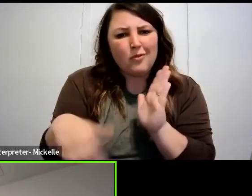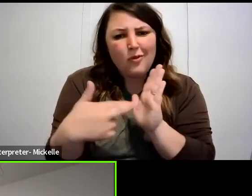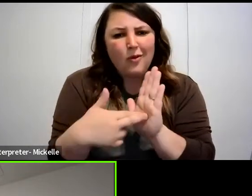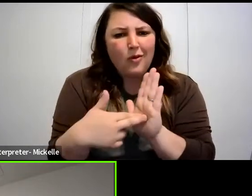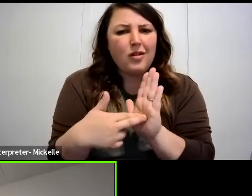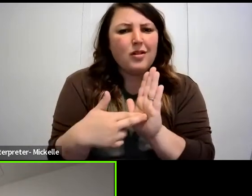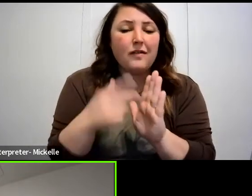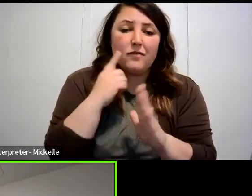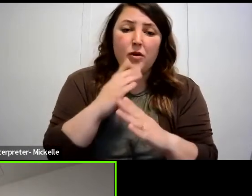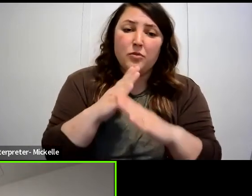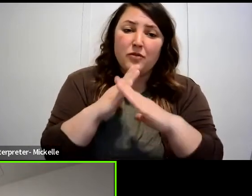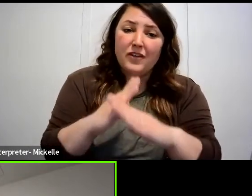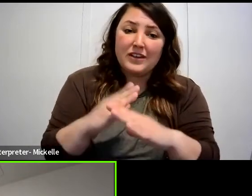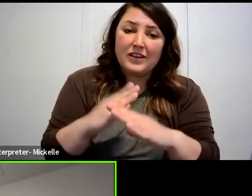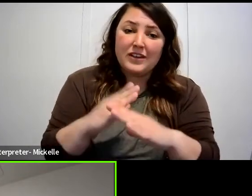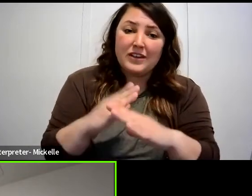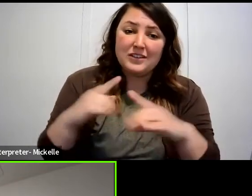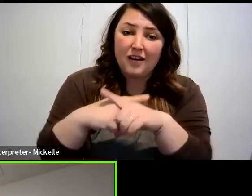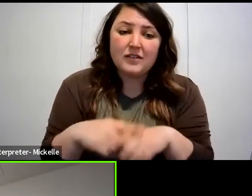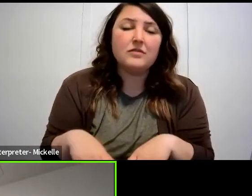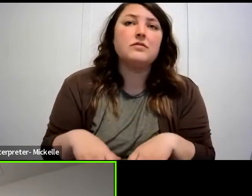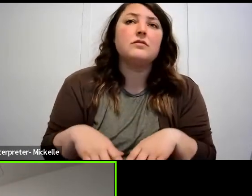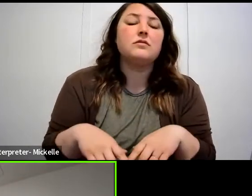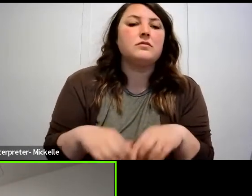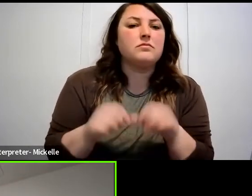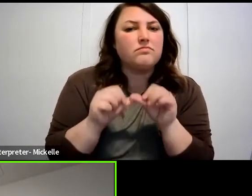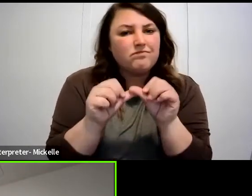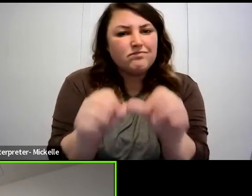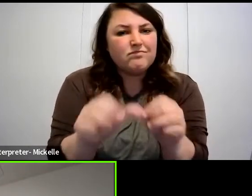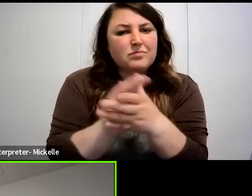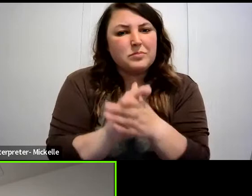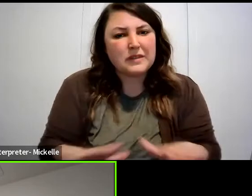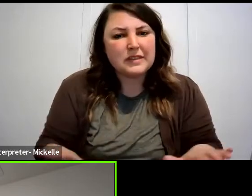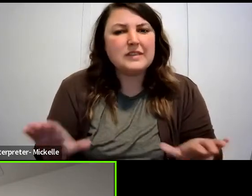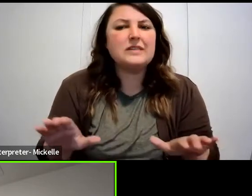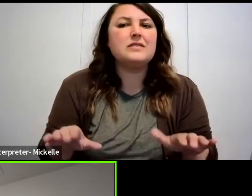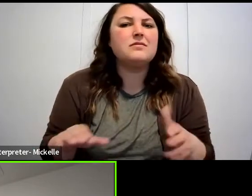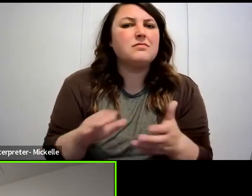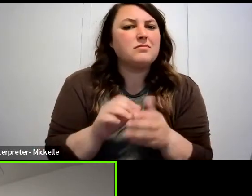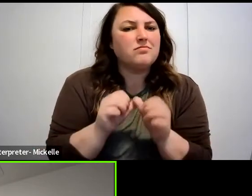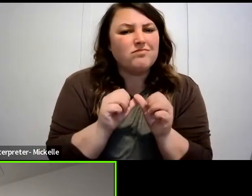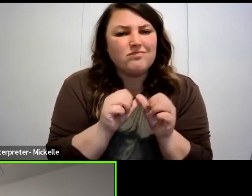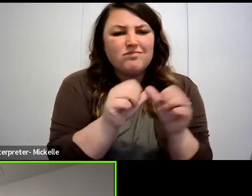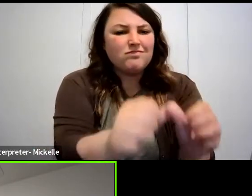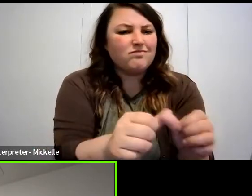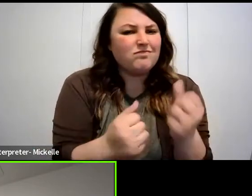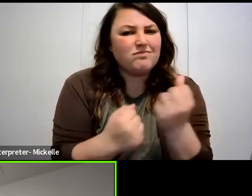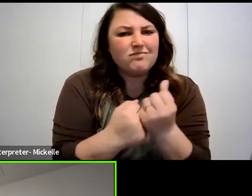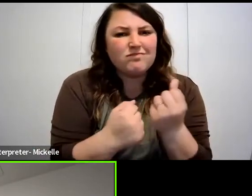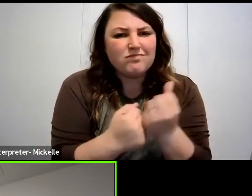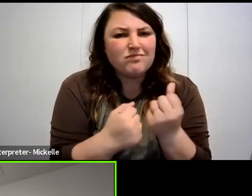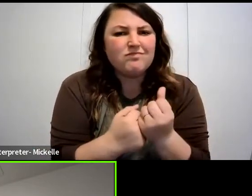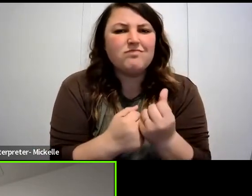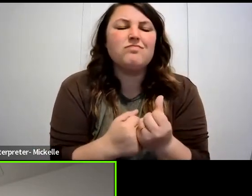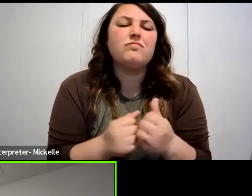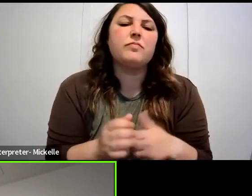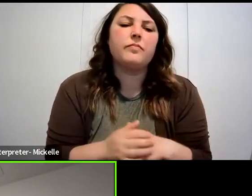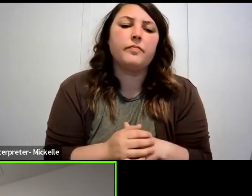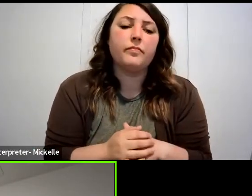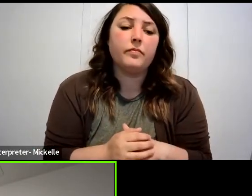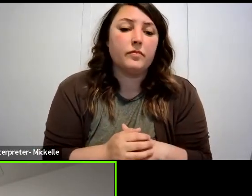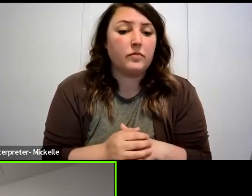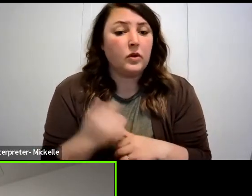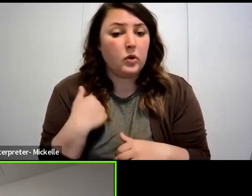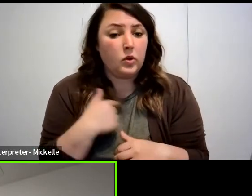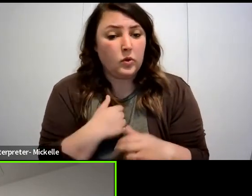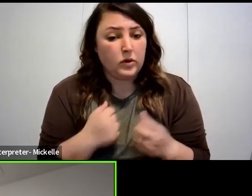conflict, building resilience, and sustaining peace. Let me end by ensuring you that for Austria, promoting the women,